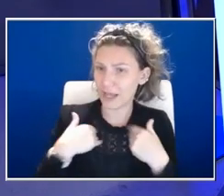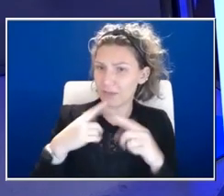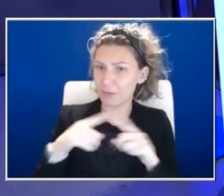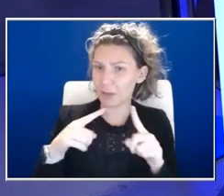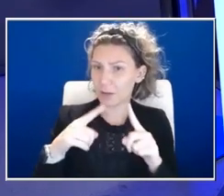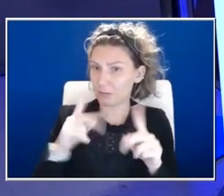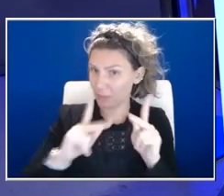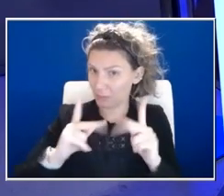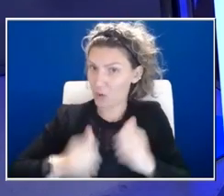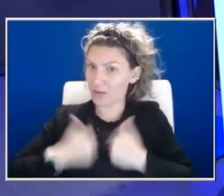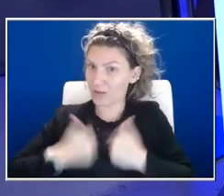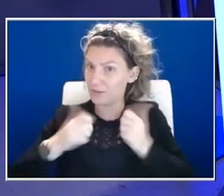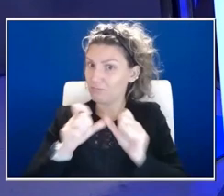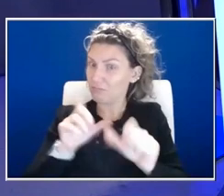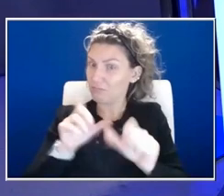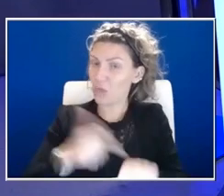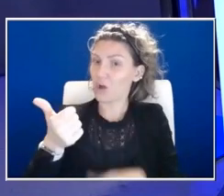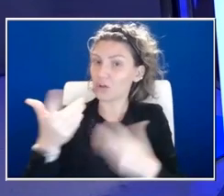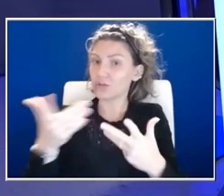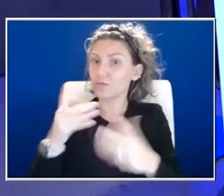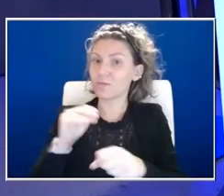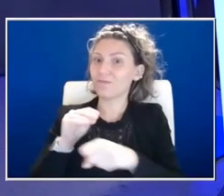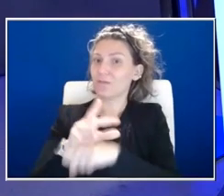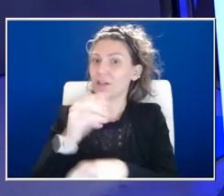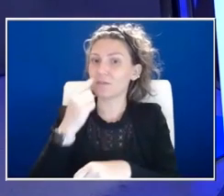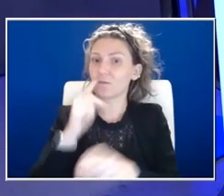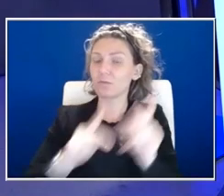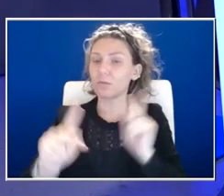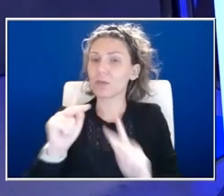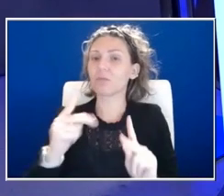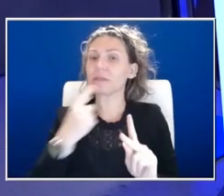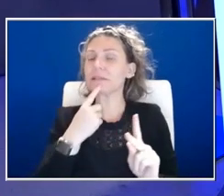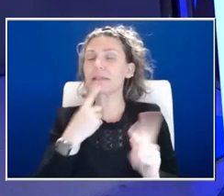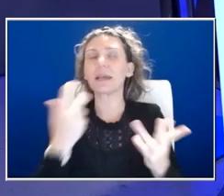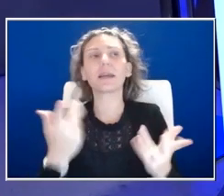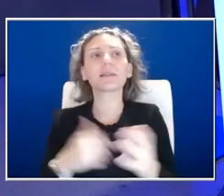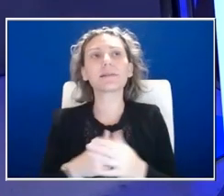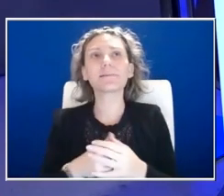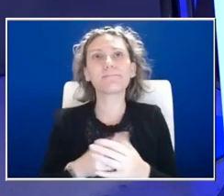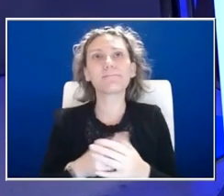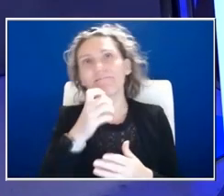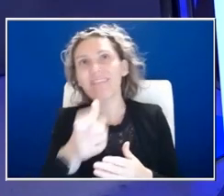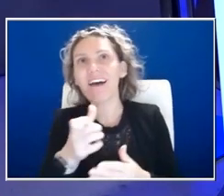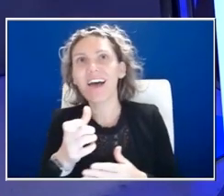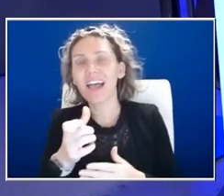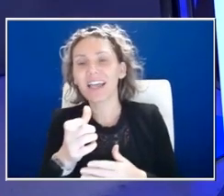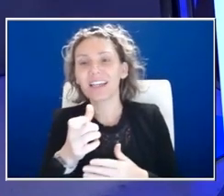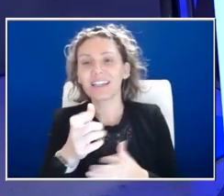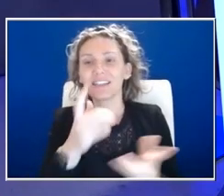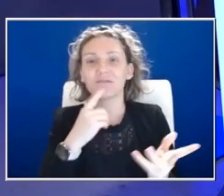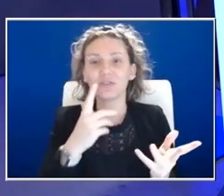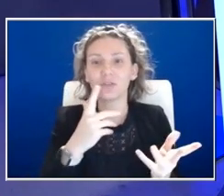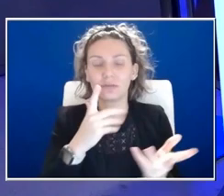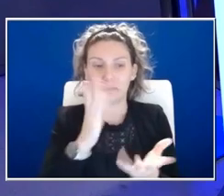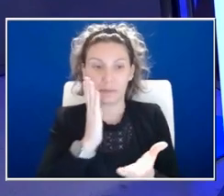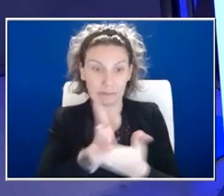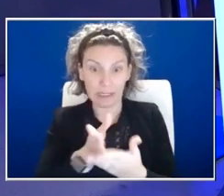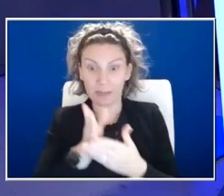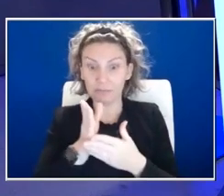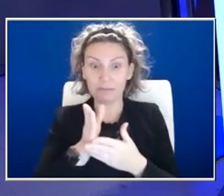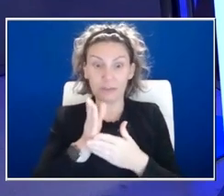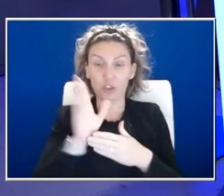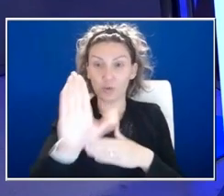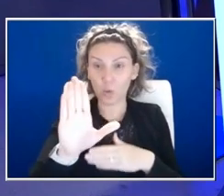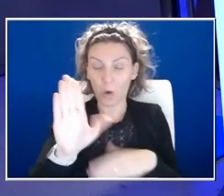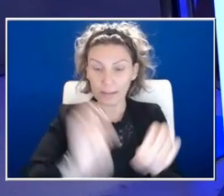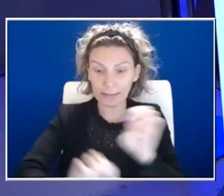Yeah. So what advice do you have for people to say, you know, it's not, you know, you don't just fall off on your exams. You got to go for the long haul, because if you're going to be around a